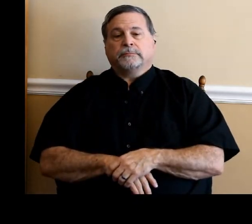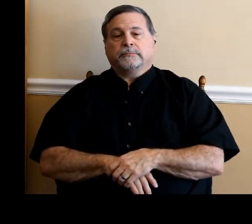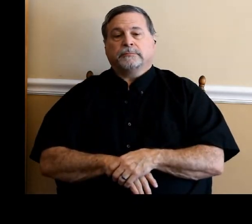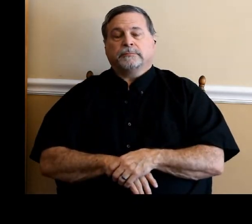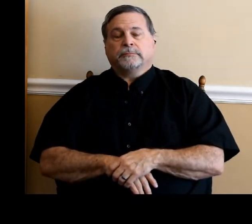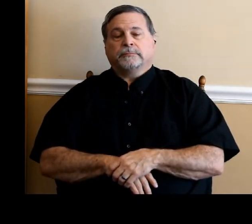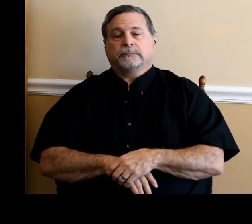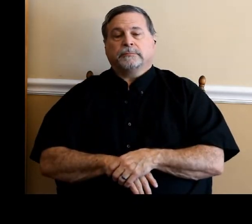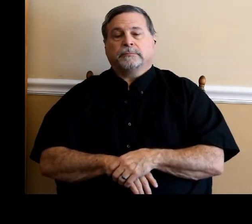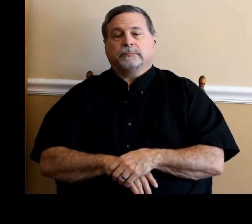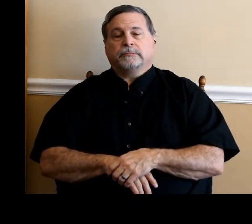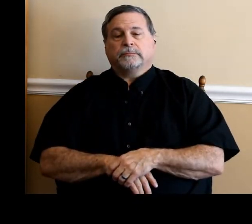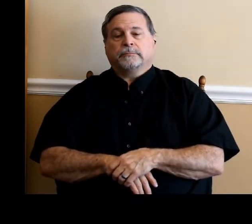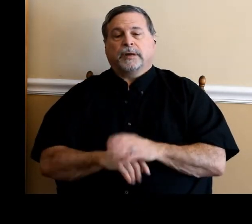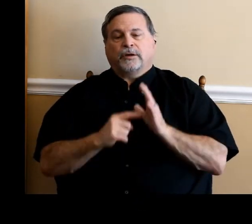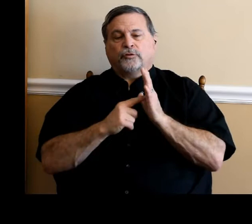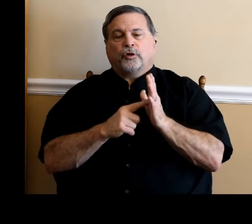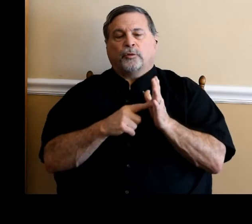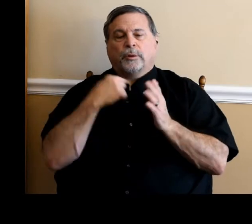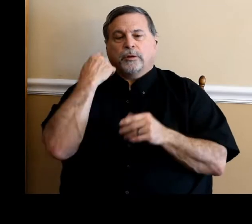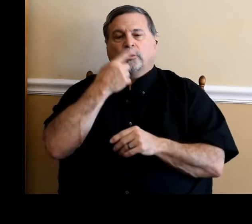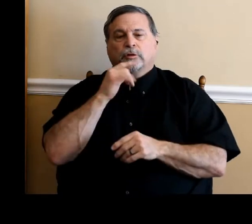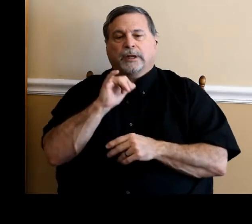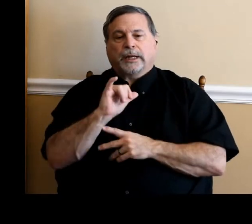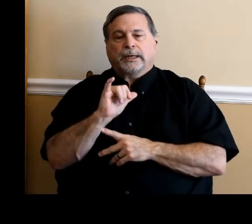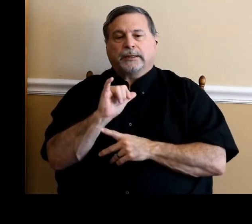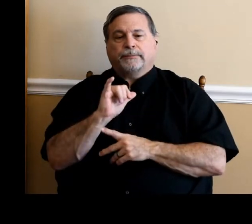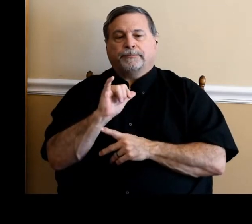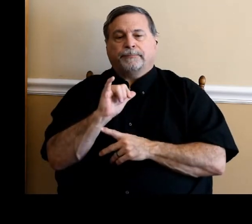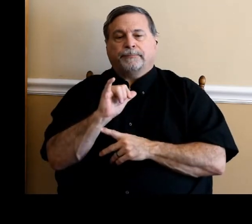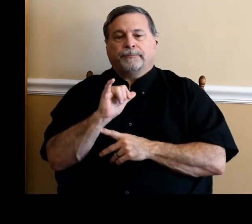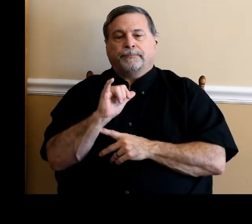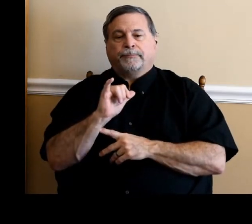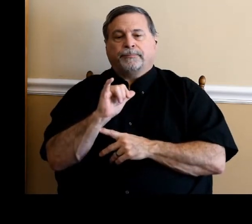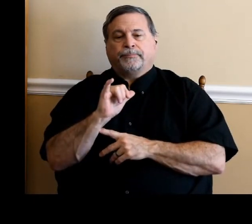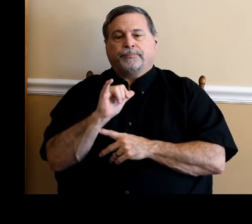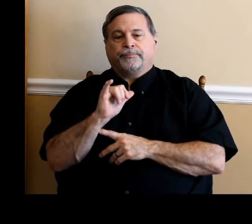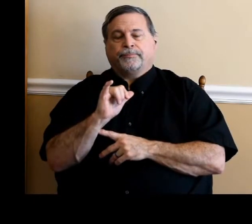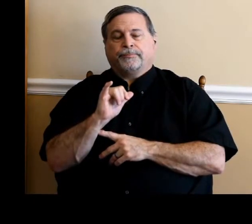we're going to keep going from here. Let me show you what it looks like.